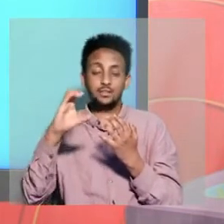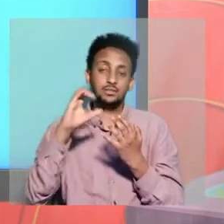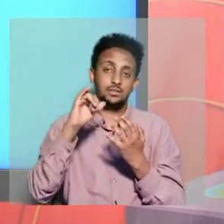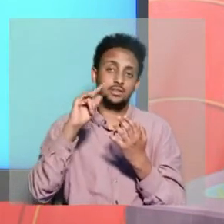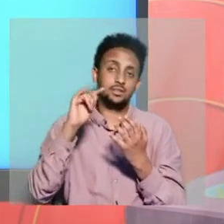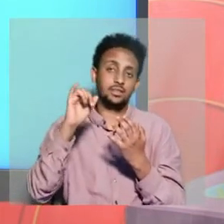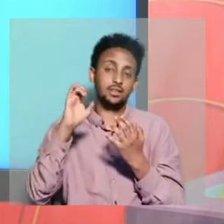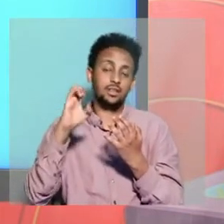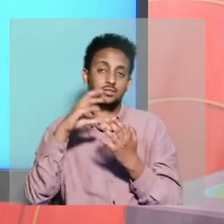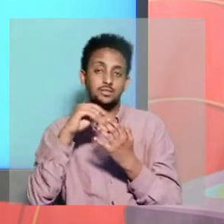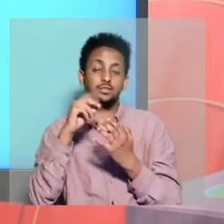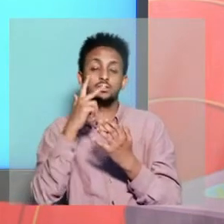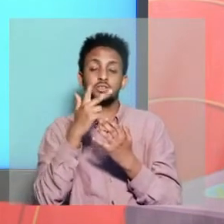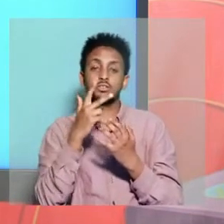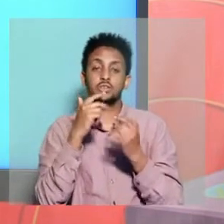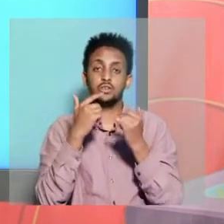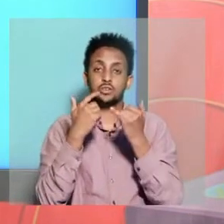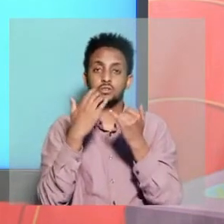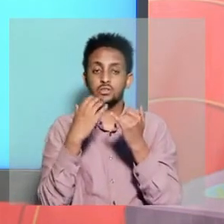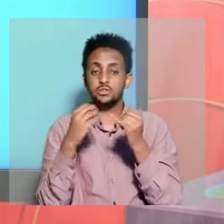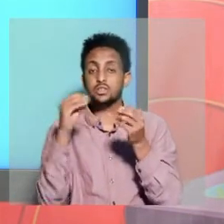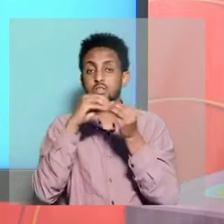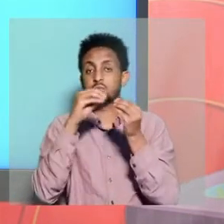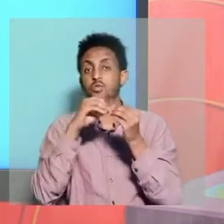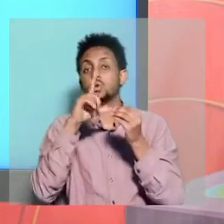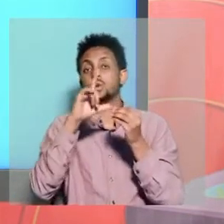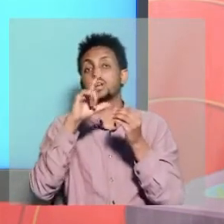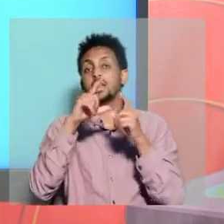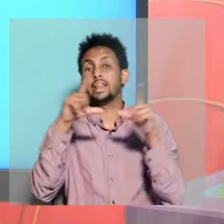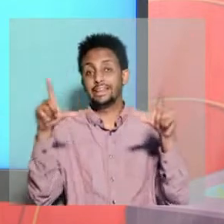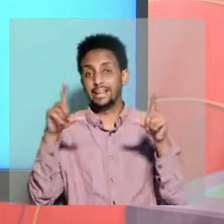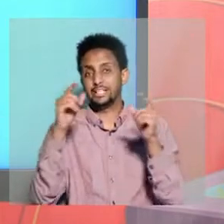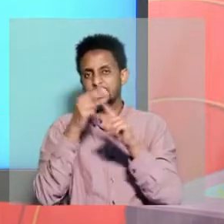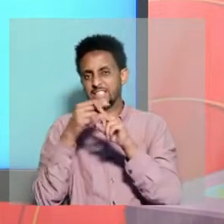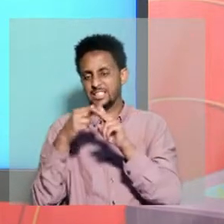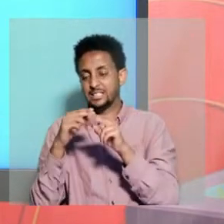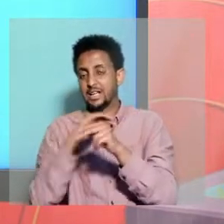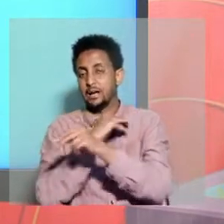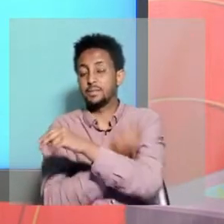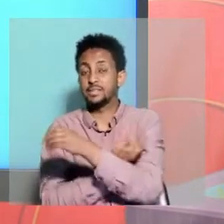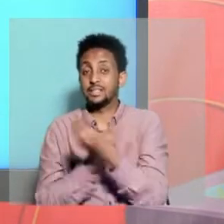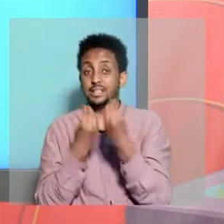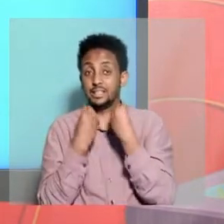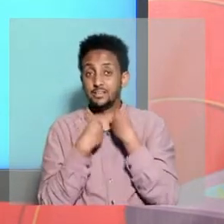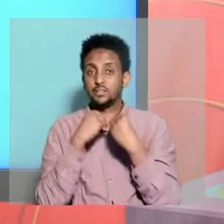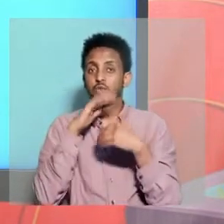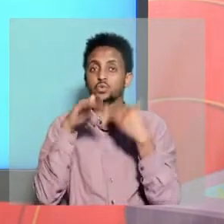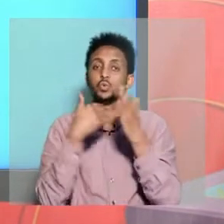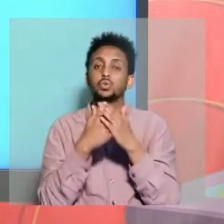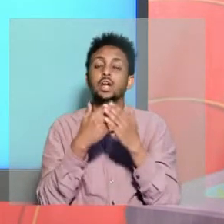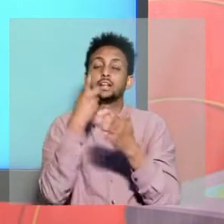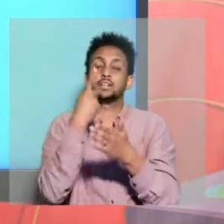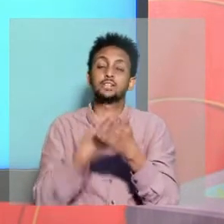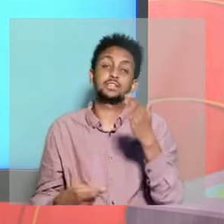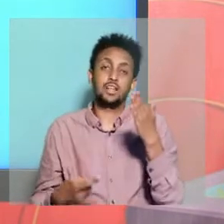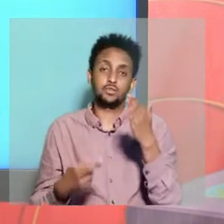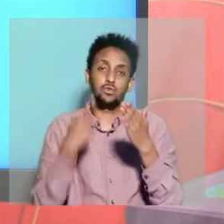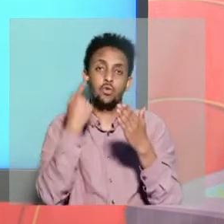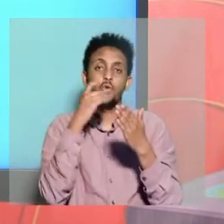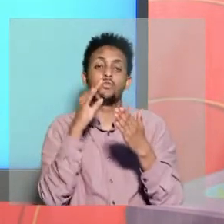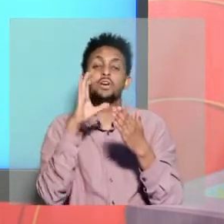C1 plus C2 plus C3. The summation of the linear sum of each capacitor gives us the total result of